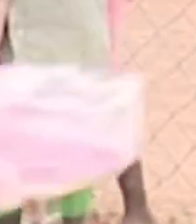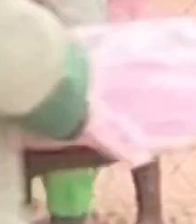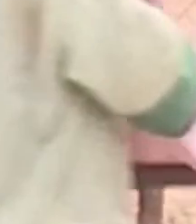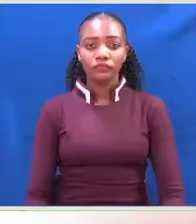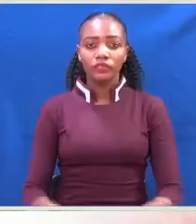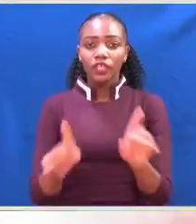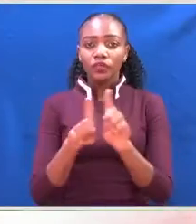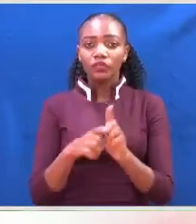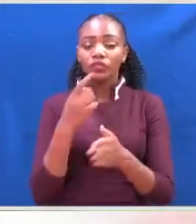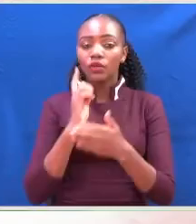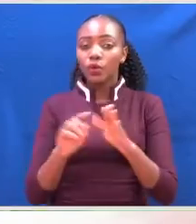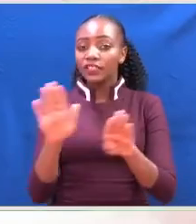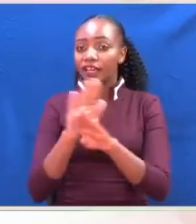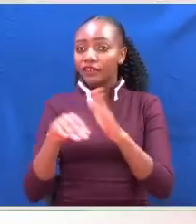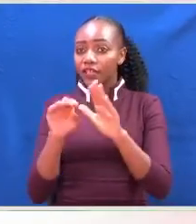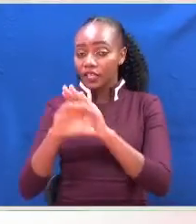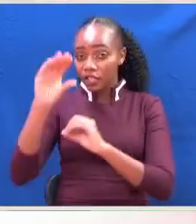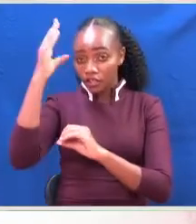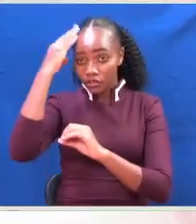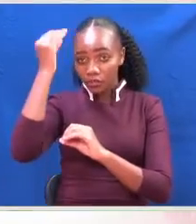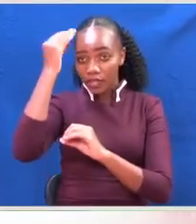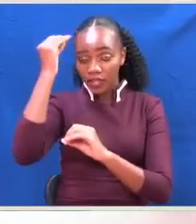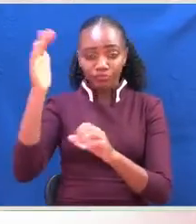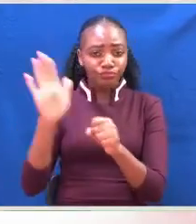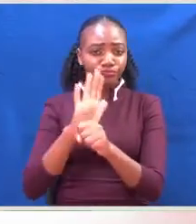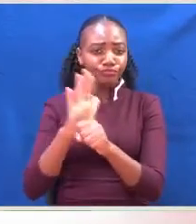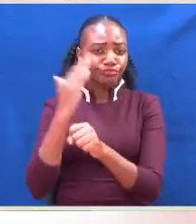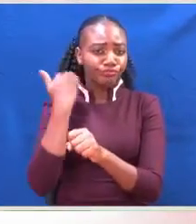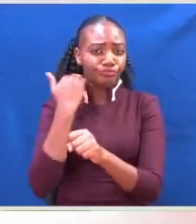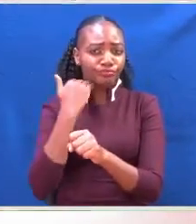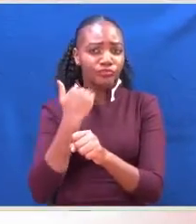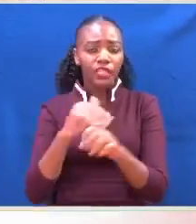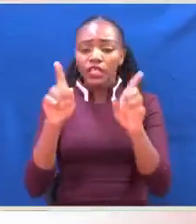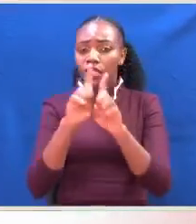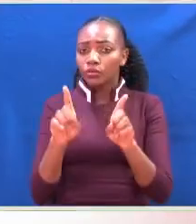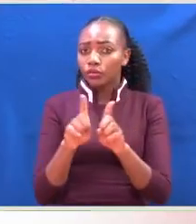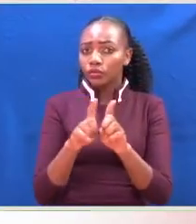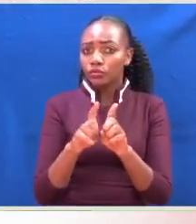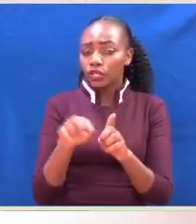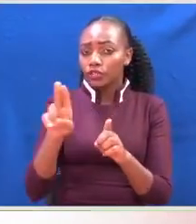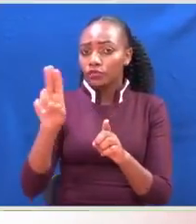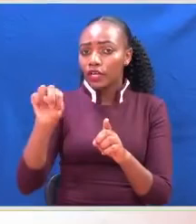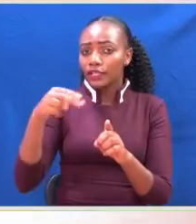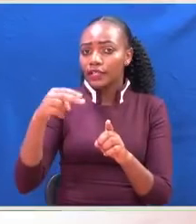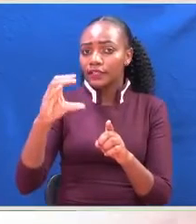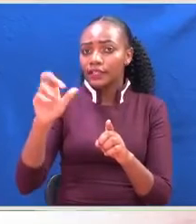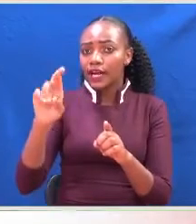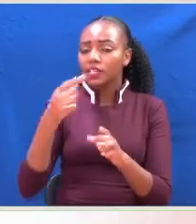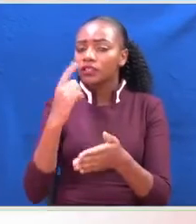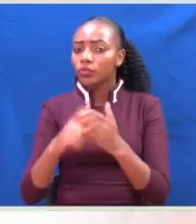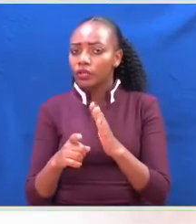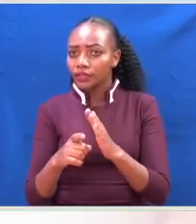that everything in Somalia is self-inflicted. In a quick rejoinder, UNHCR says it